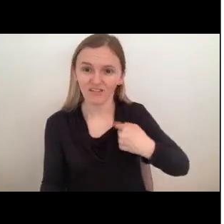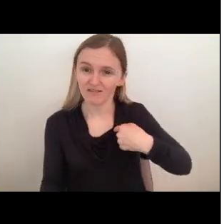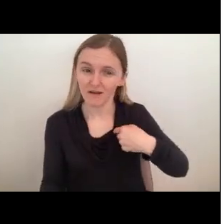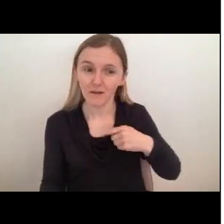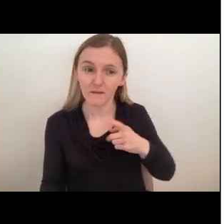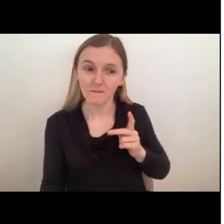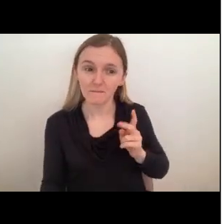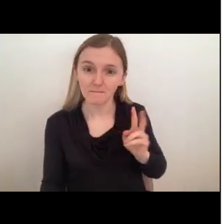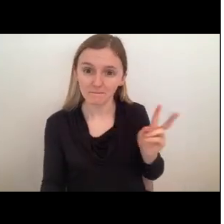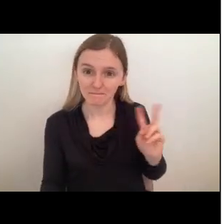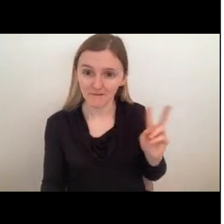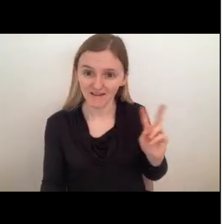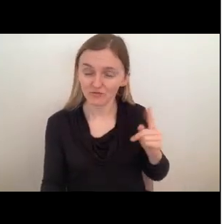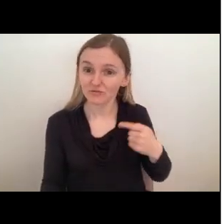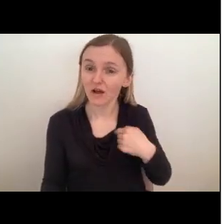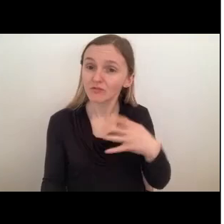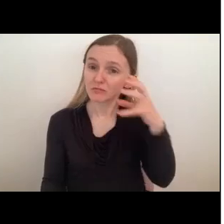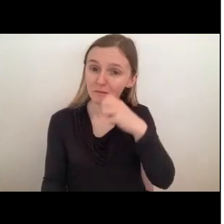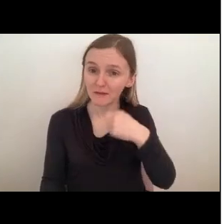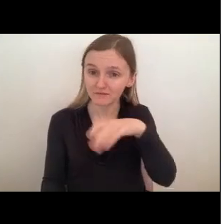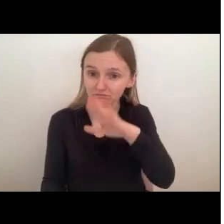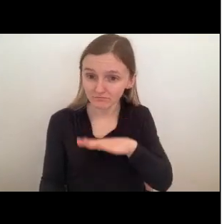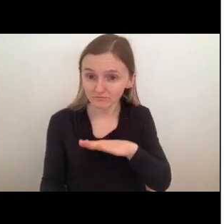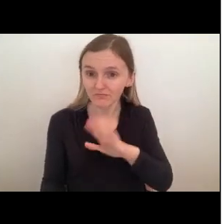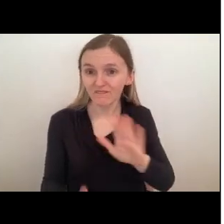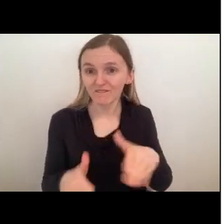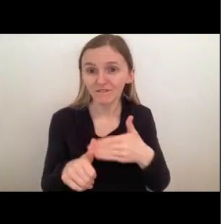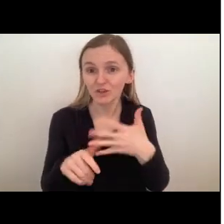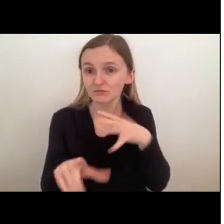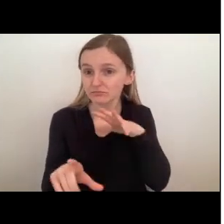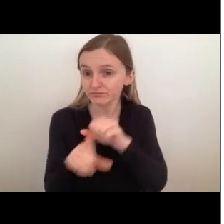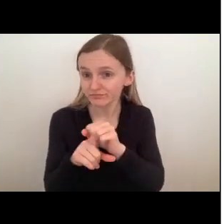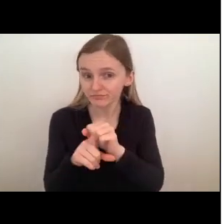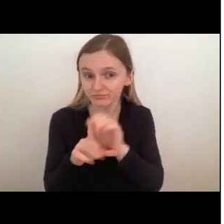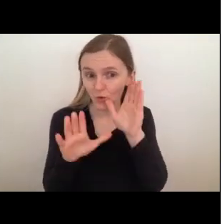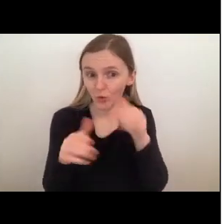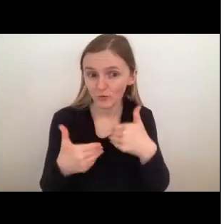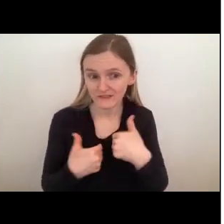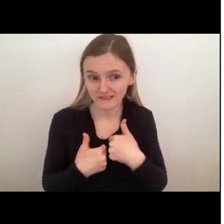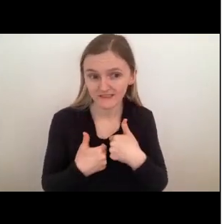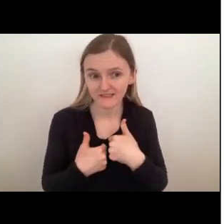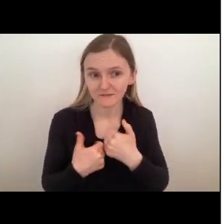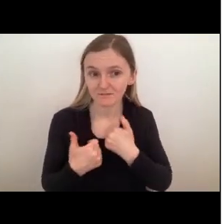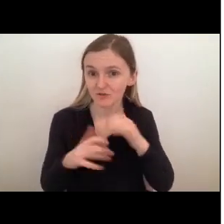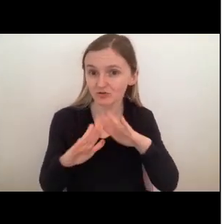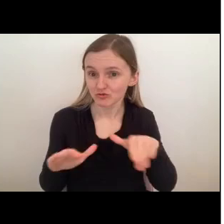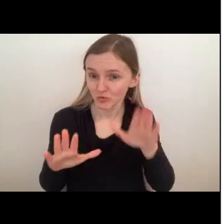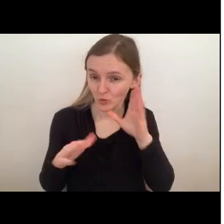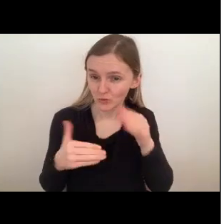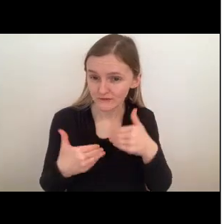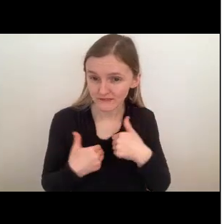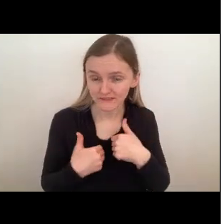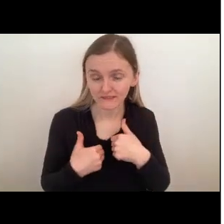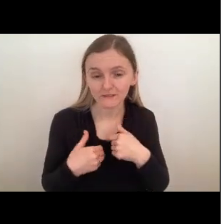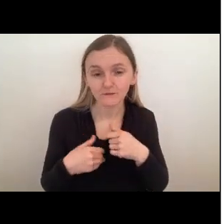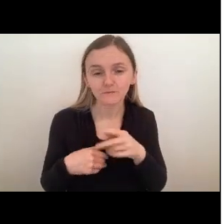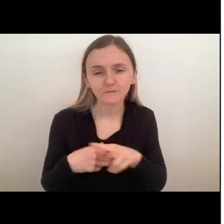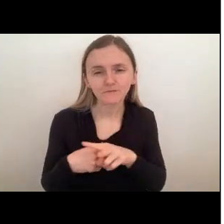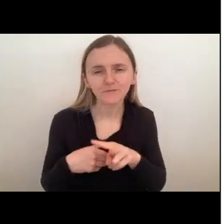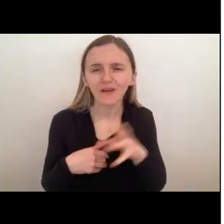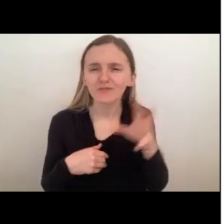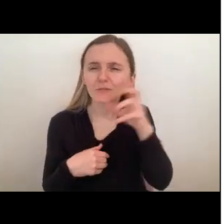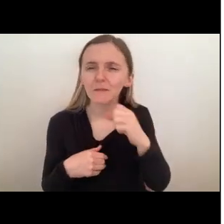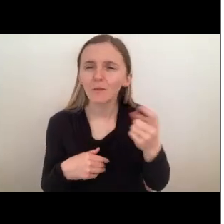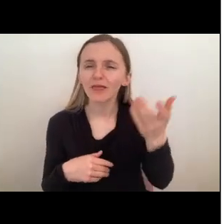when they were first diagnosed as autistic, as both my children are, when they were first diagnosed, quite often what I would be asked